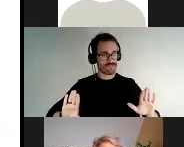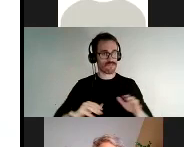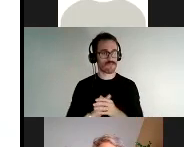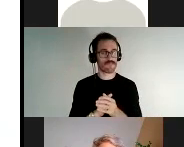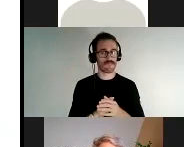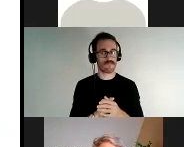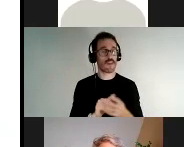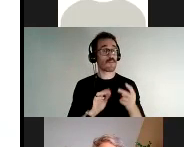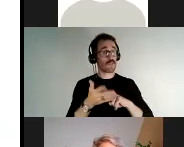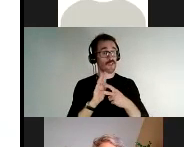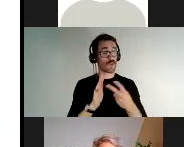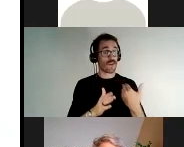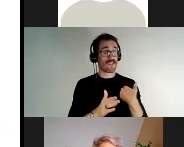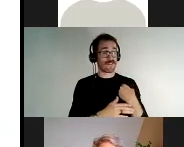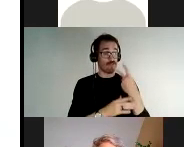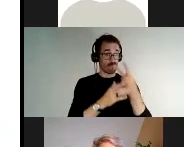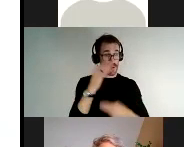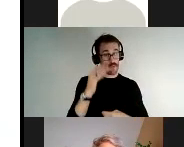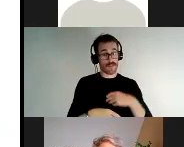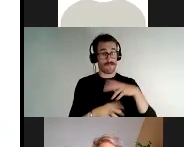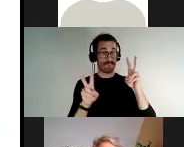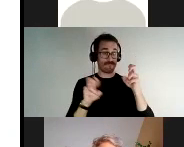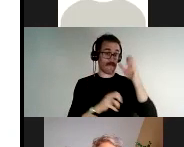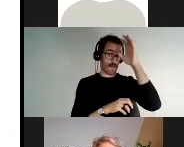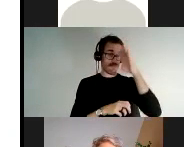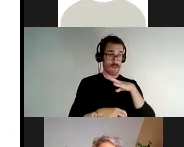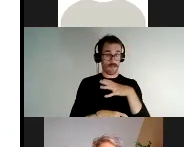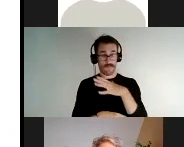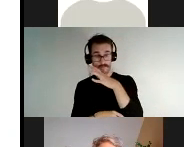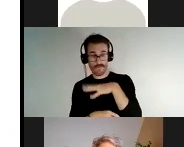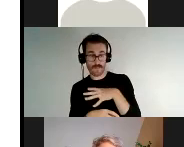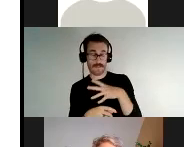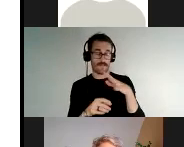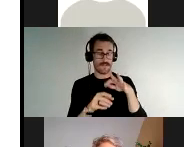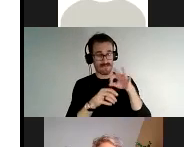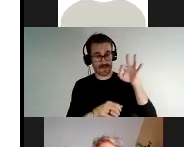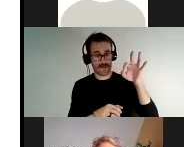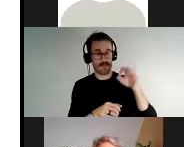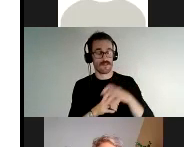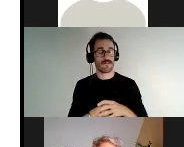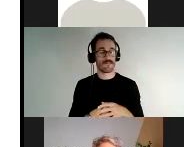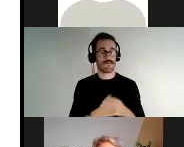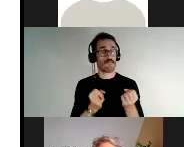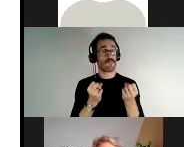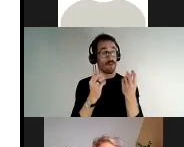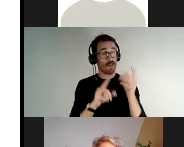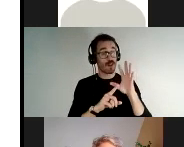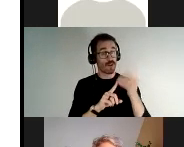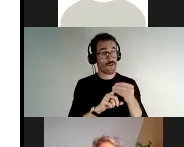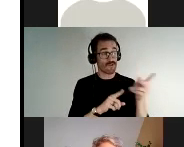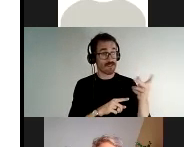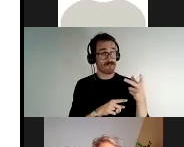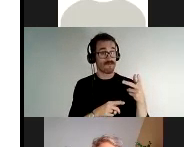and a female spirit. And traditionally, in many cultures, these individuals were actually revered